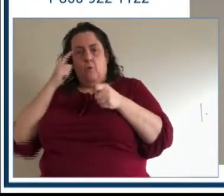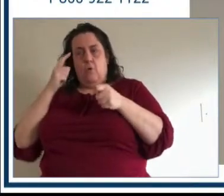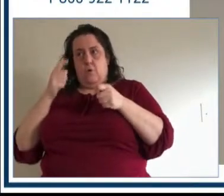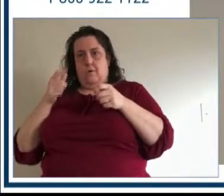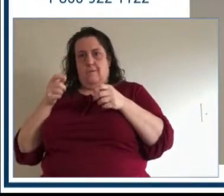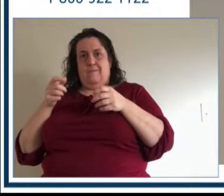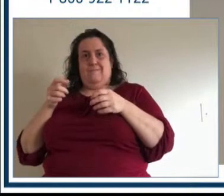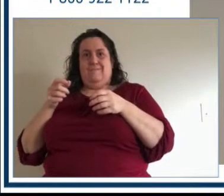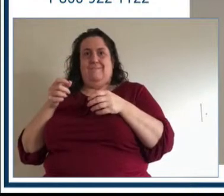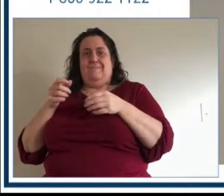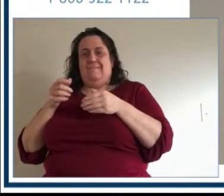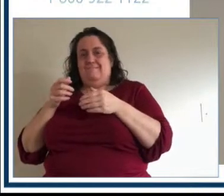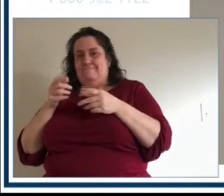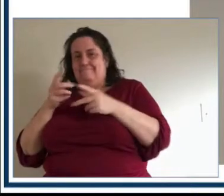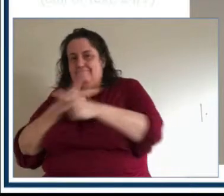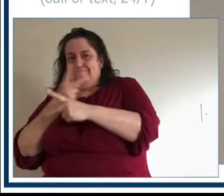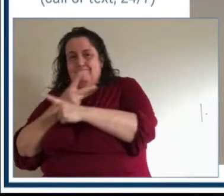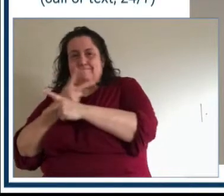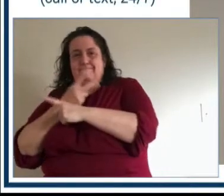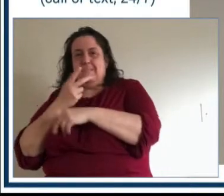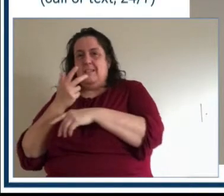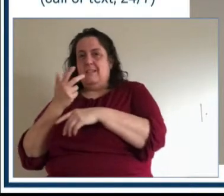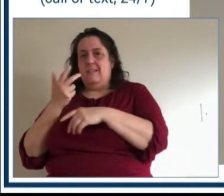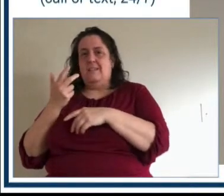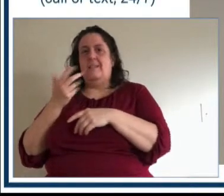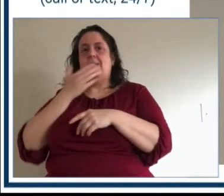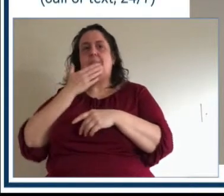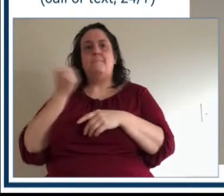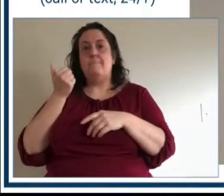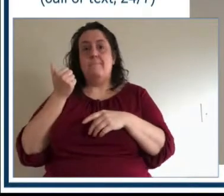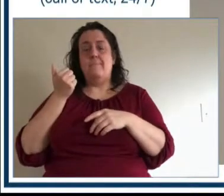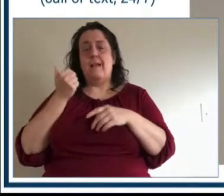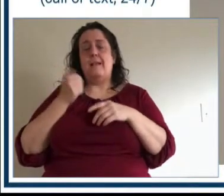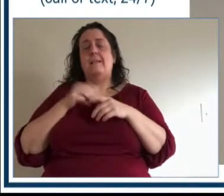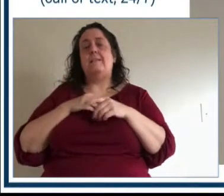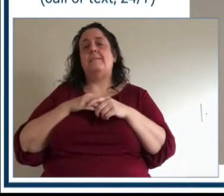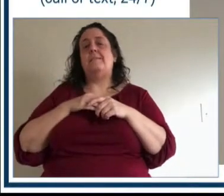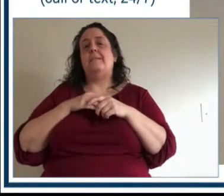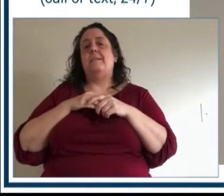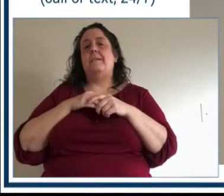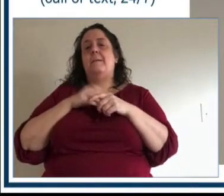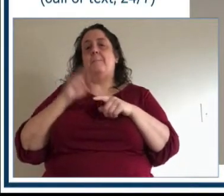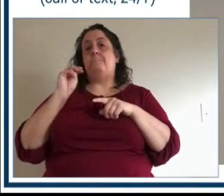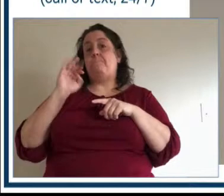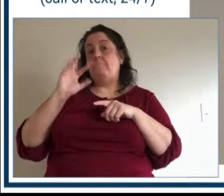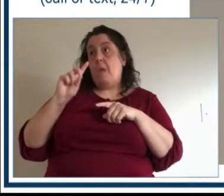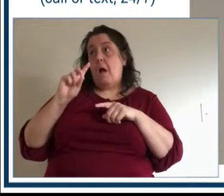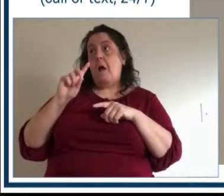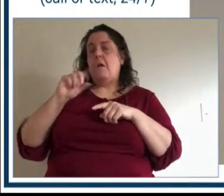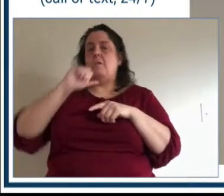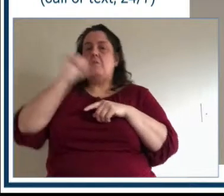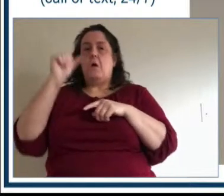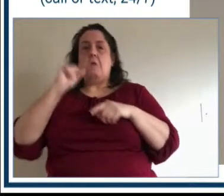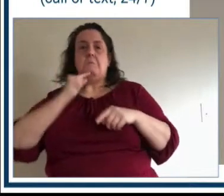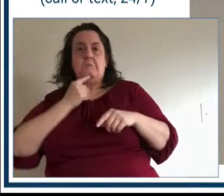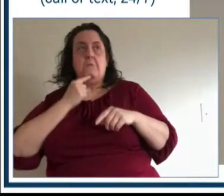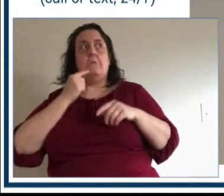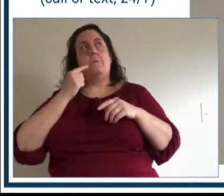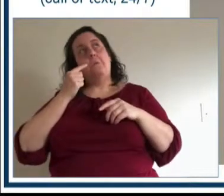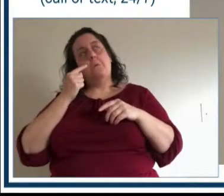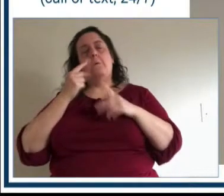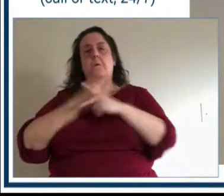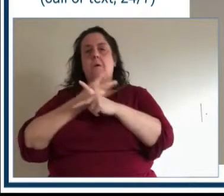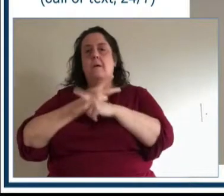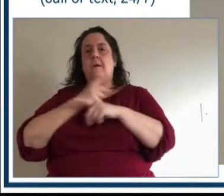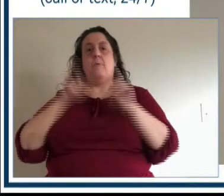to factor in that the mildness of the illness we're seeing. But the reason we're taking